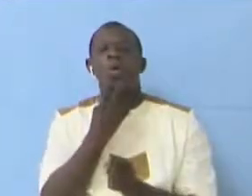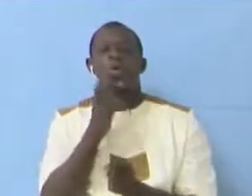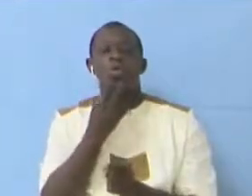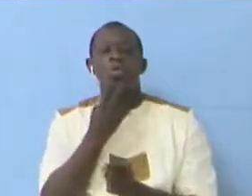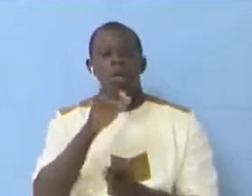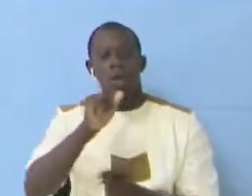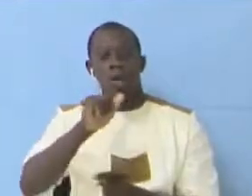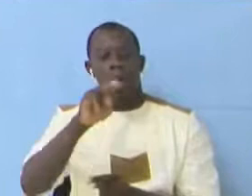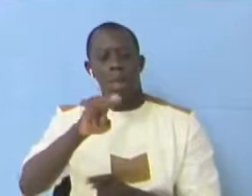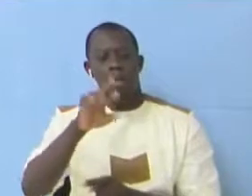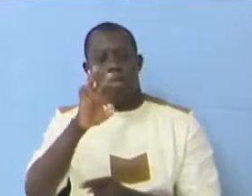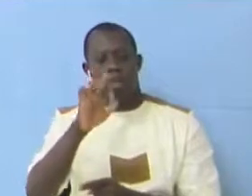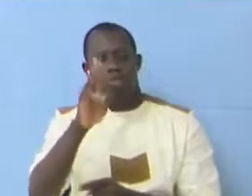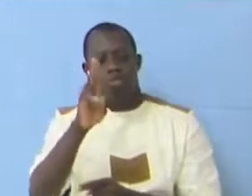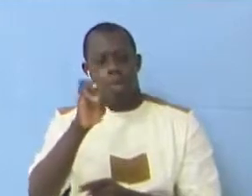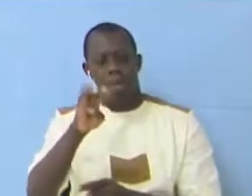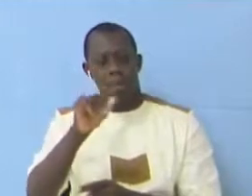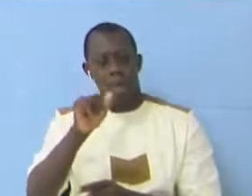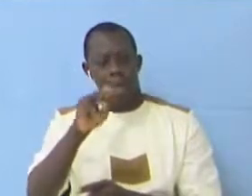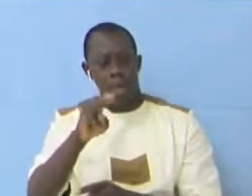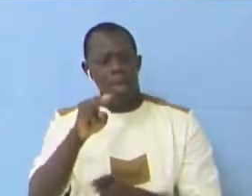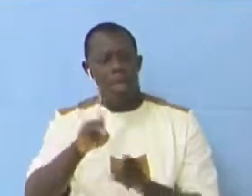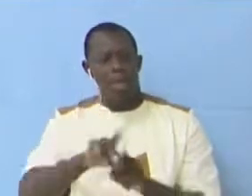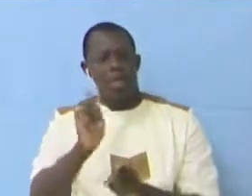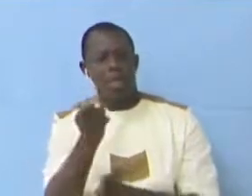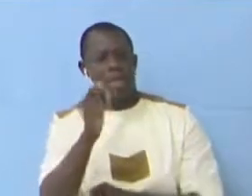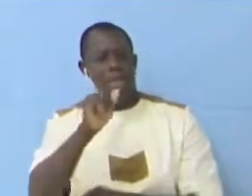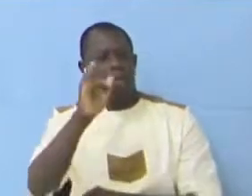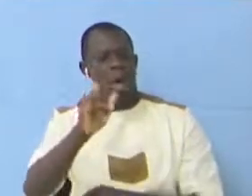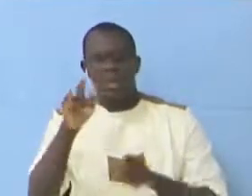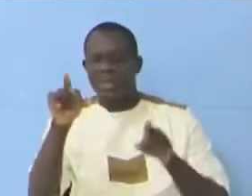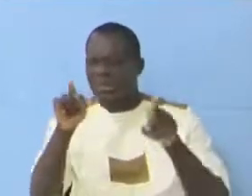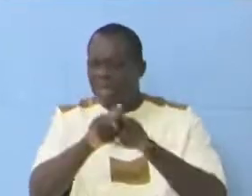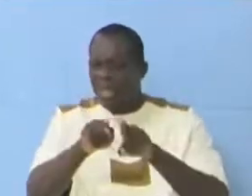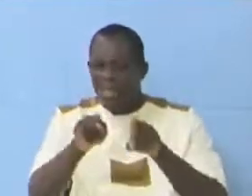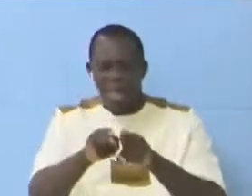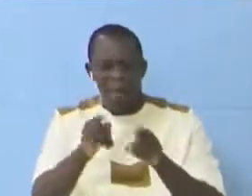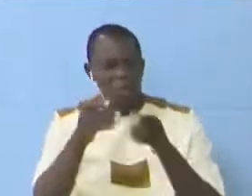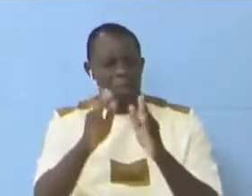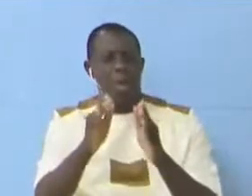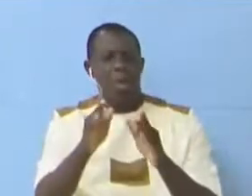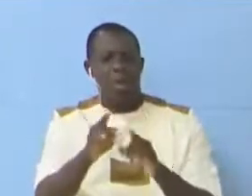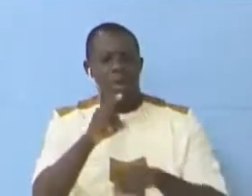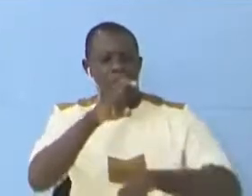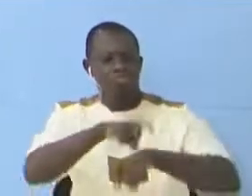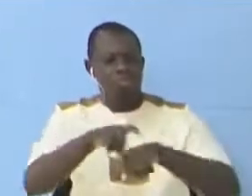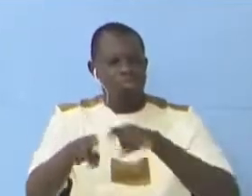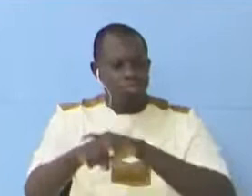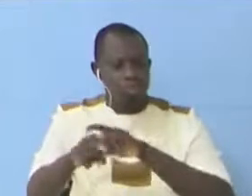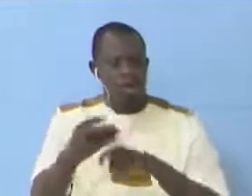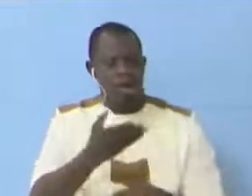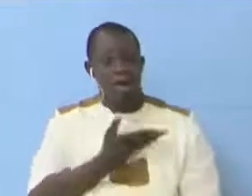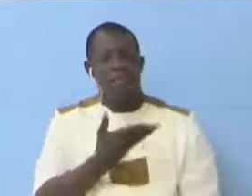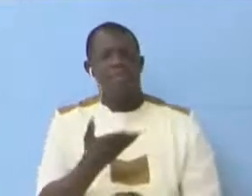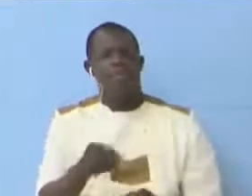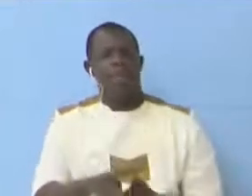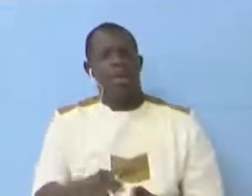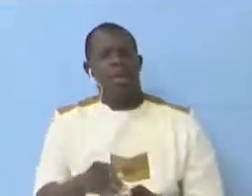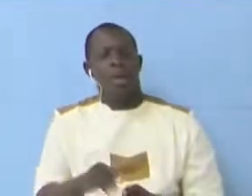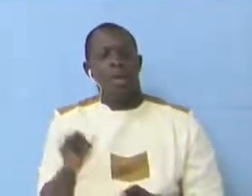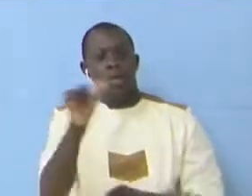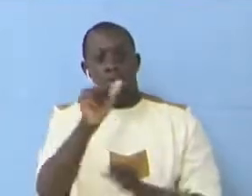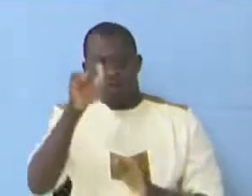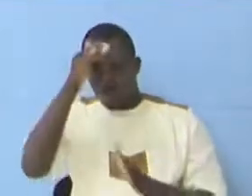la fekk Uncle Antuman Gay. In the same manner. ci men anam gi. In cuffs. ci ak ceen. A soldier